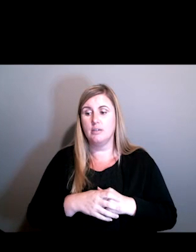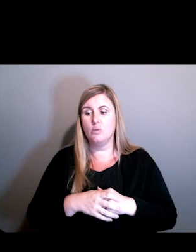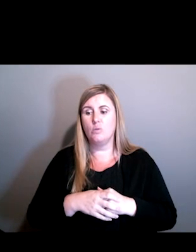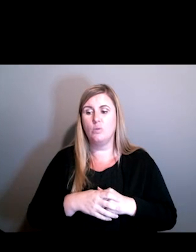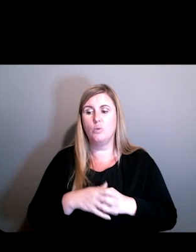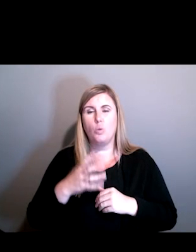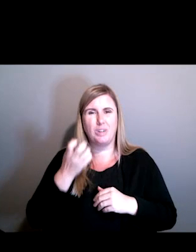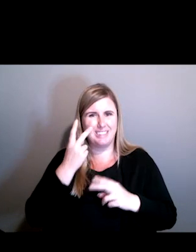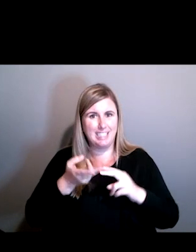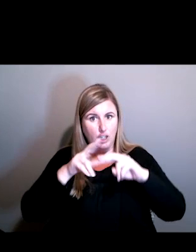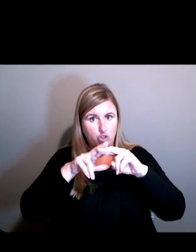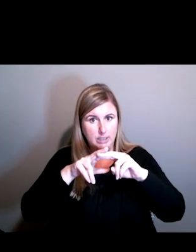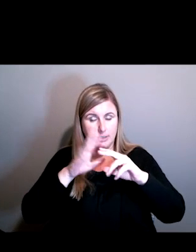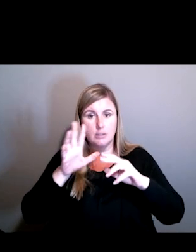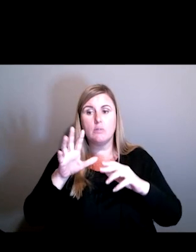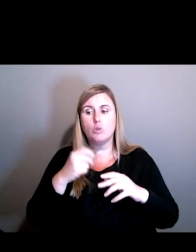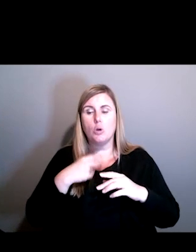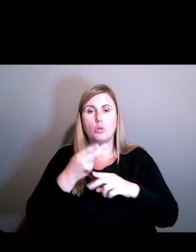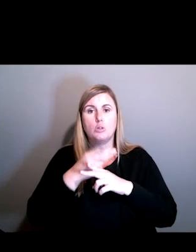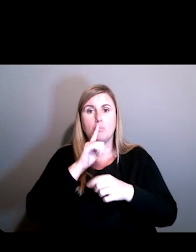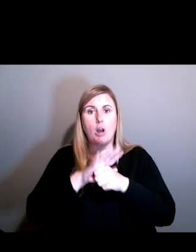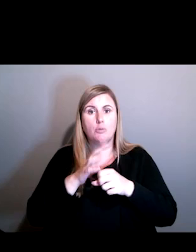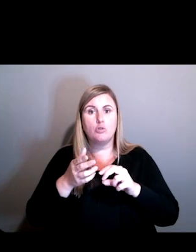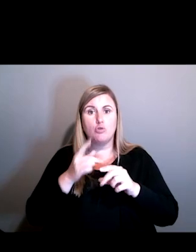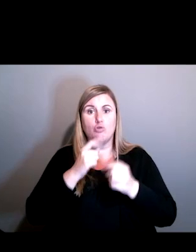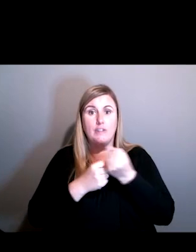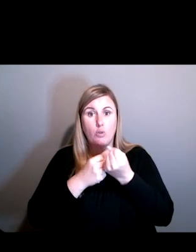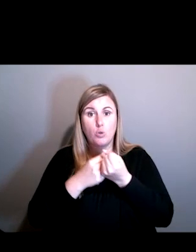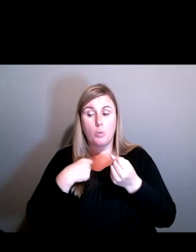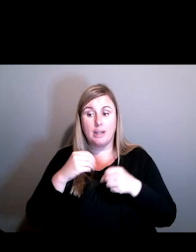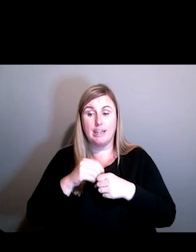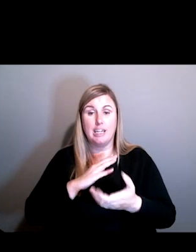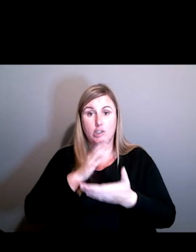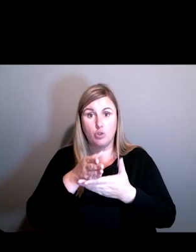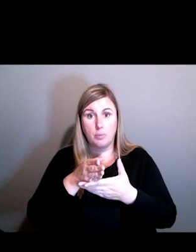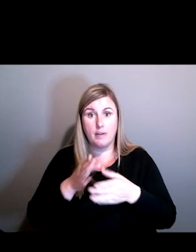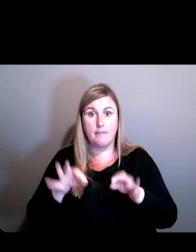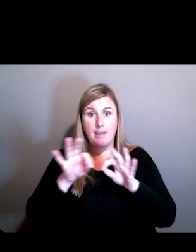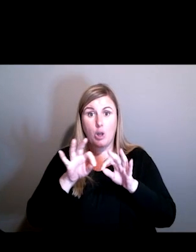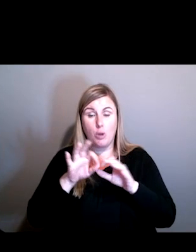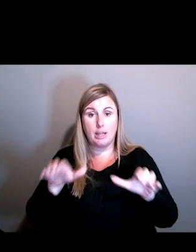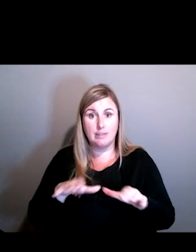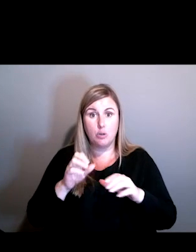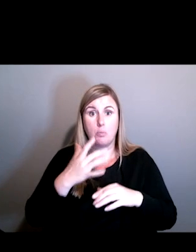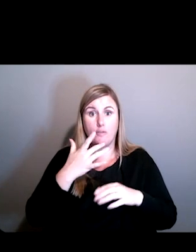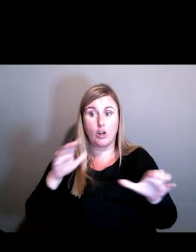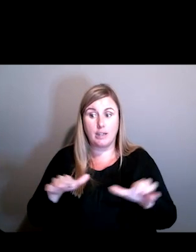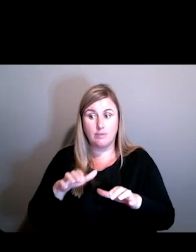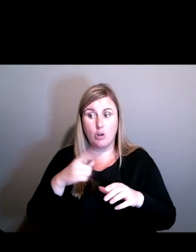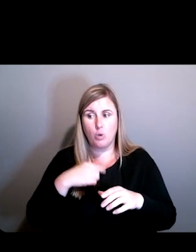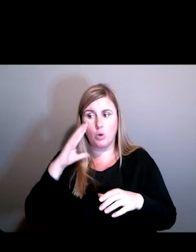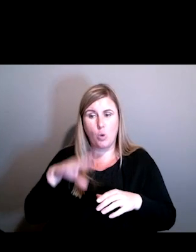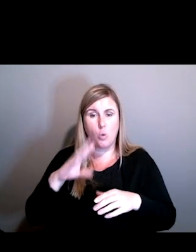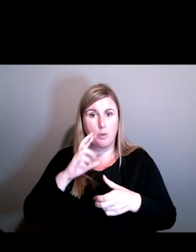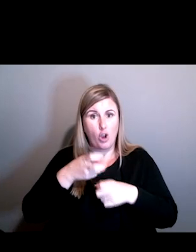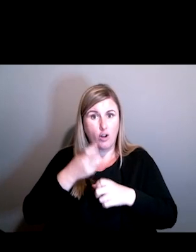so we want to use promise reinforcers for things like when we are interrupting a valuable activity or preferred activity